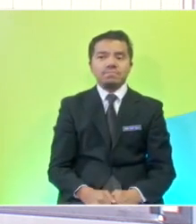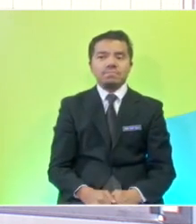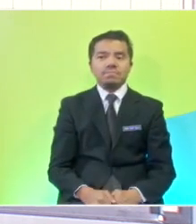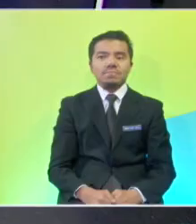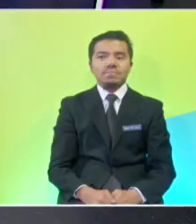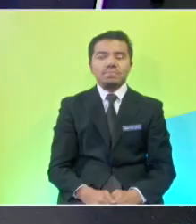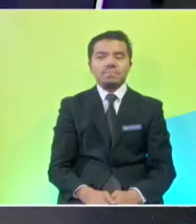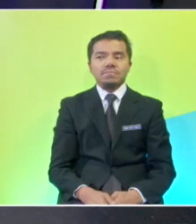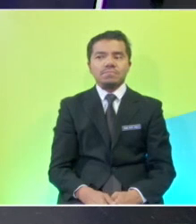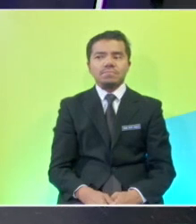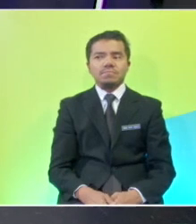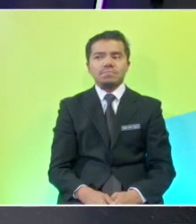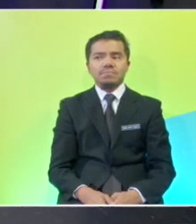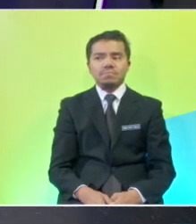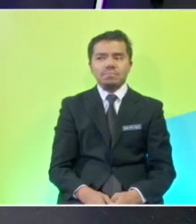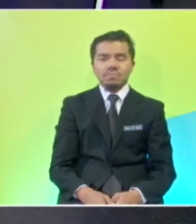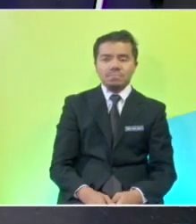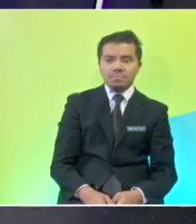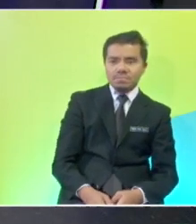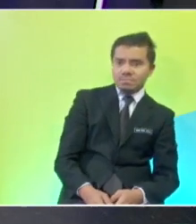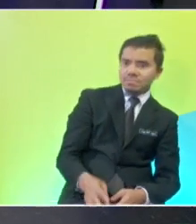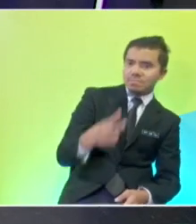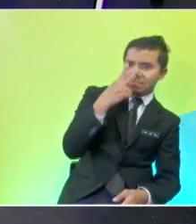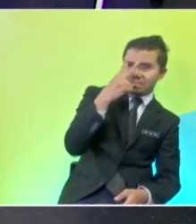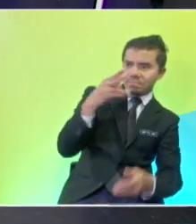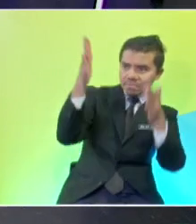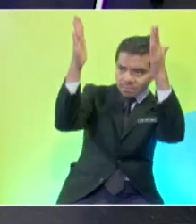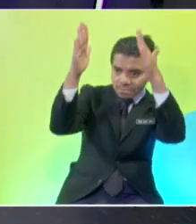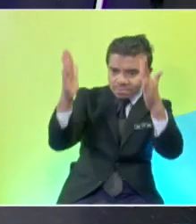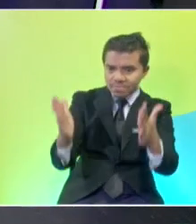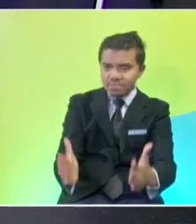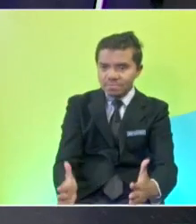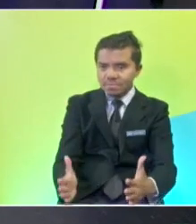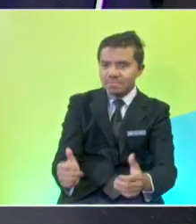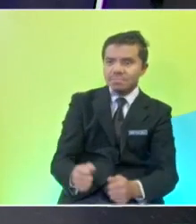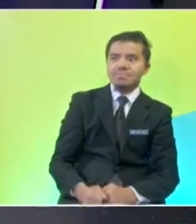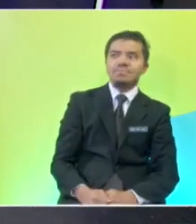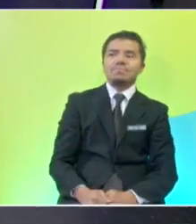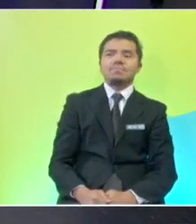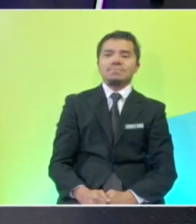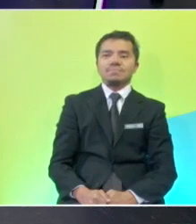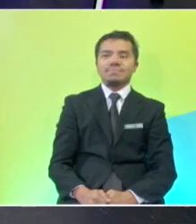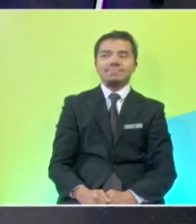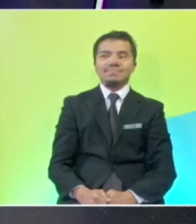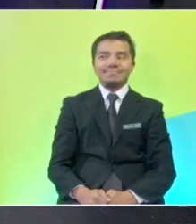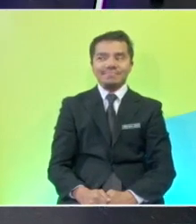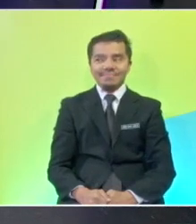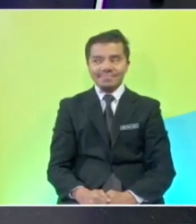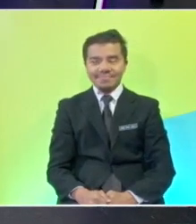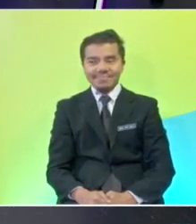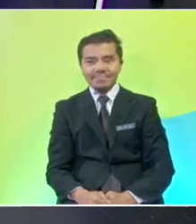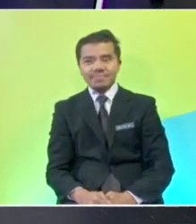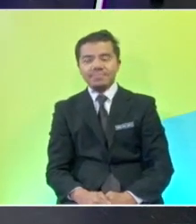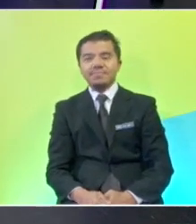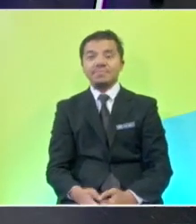I'm not too sure, but has it to do something with the skeleton? Yeah, after this I'm going to teach you about All right. why this